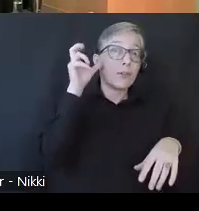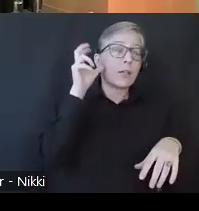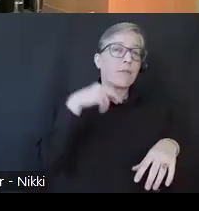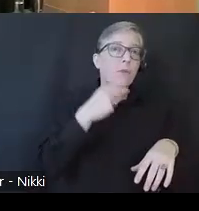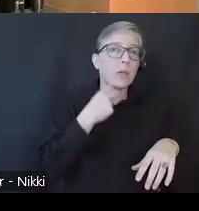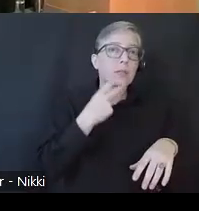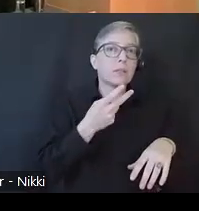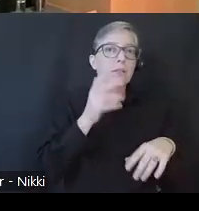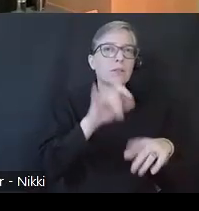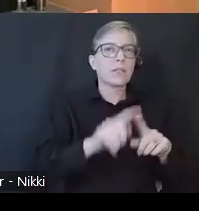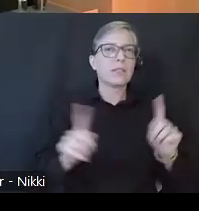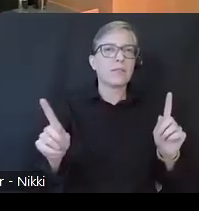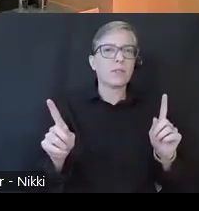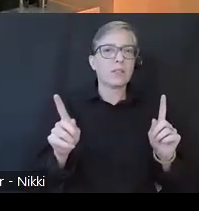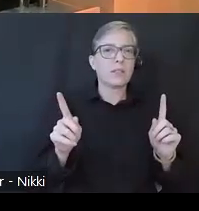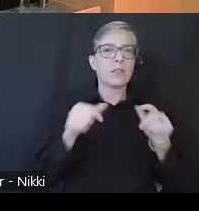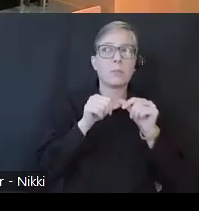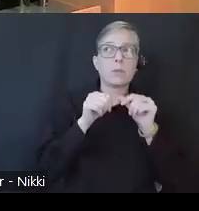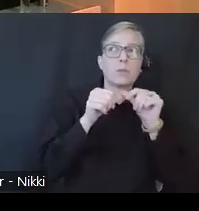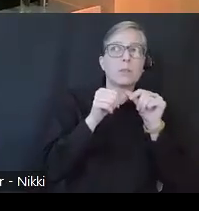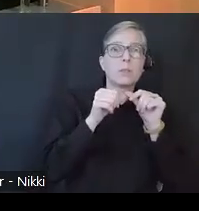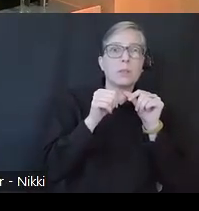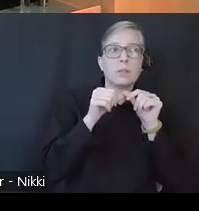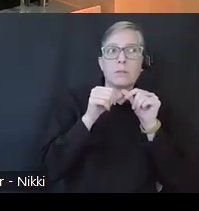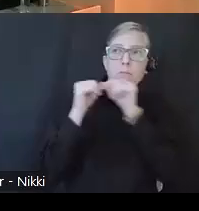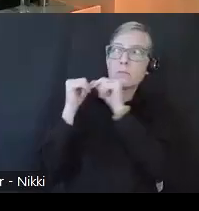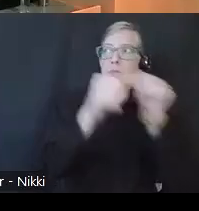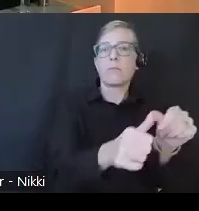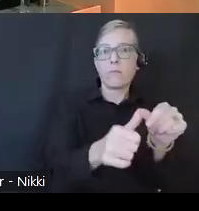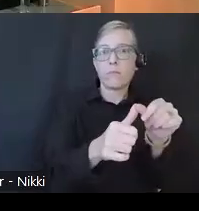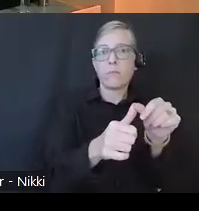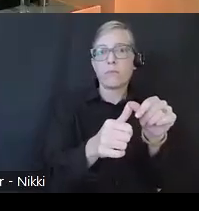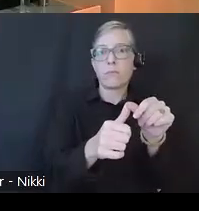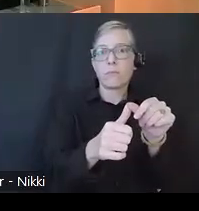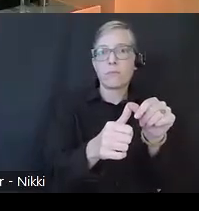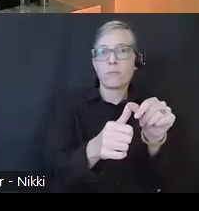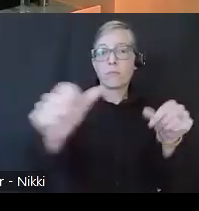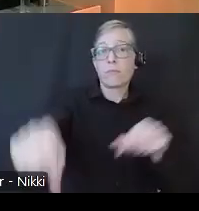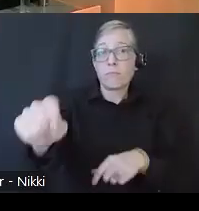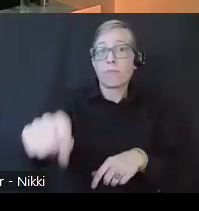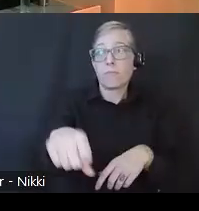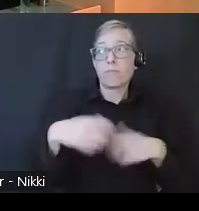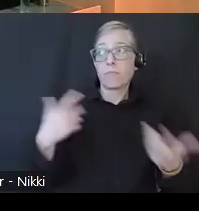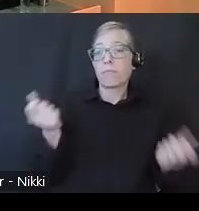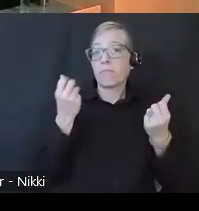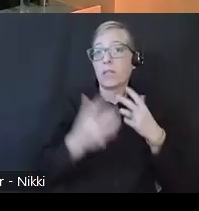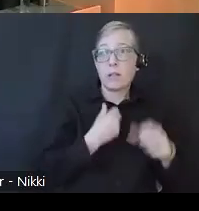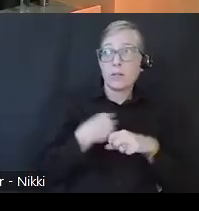and delusions, kind of that persistent aspect. Is it ongoing? Yeah, I'm still convinced of that. I've been convinced of that for years,